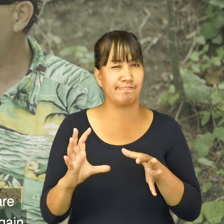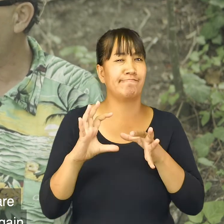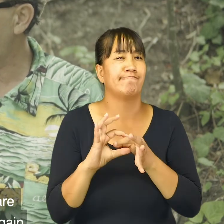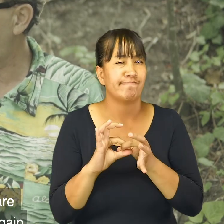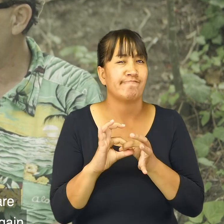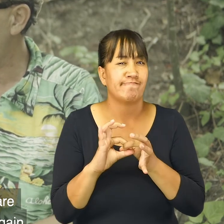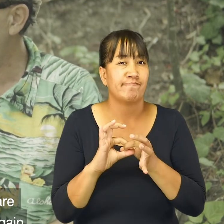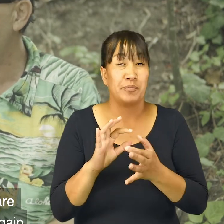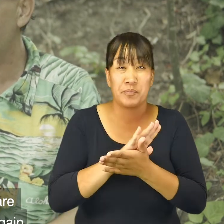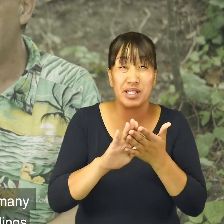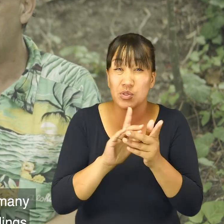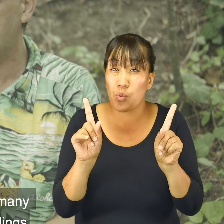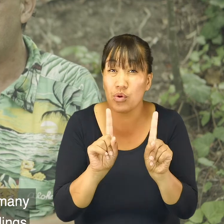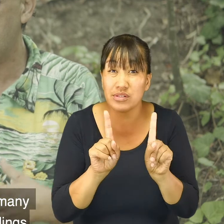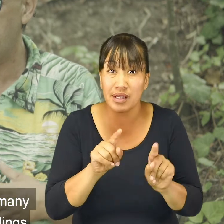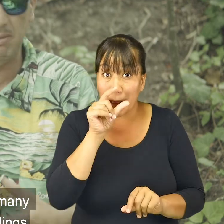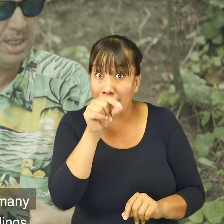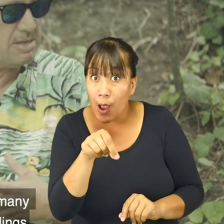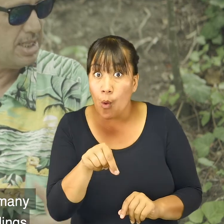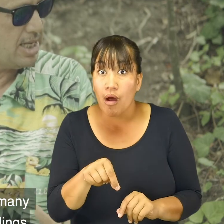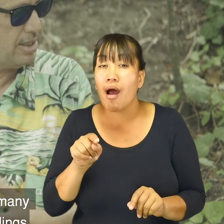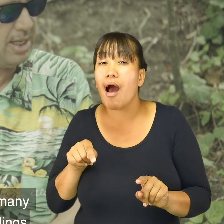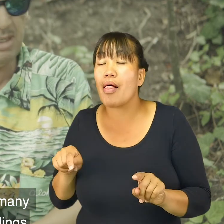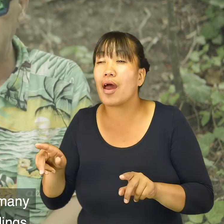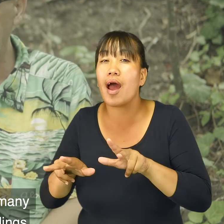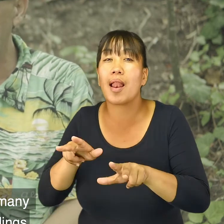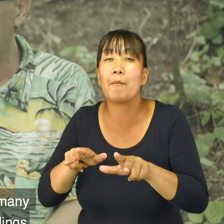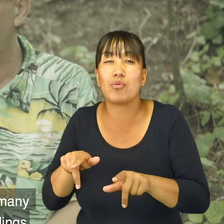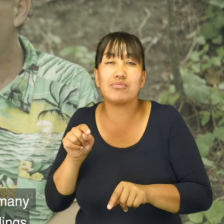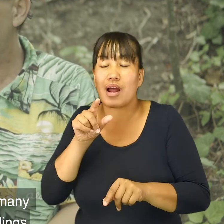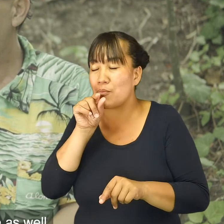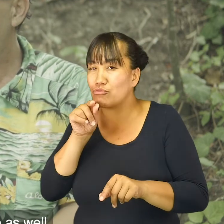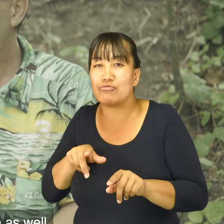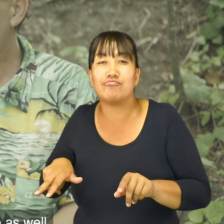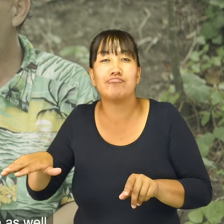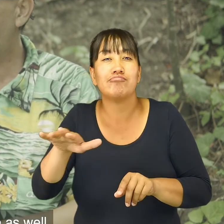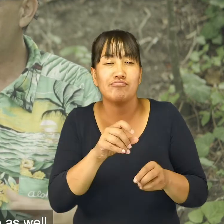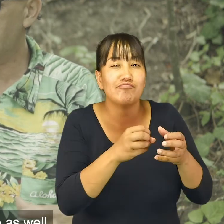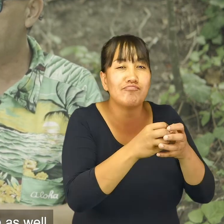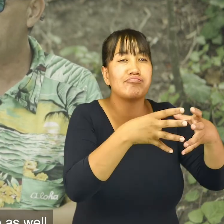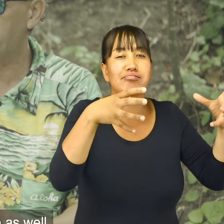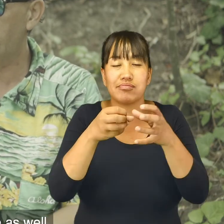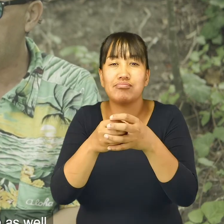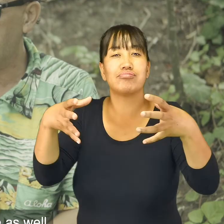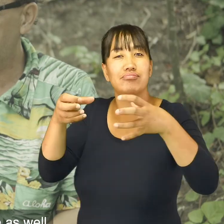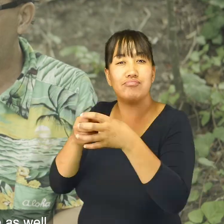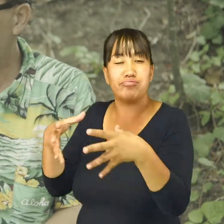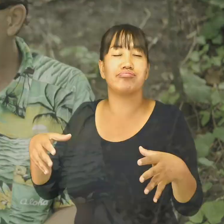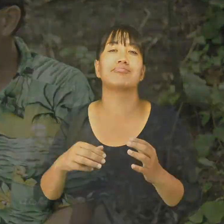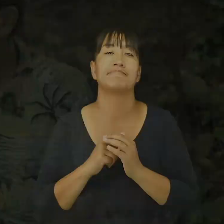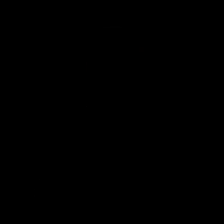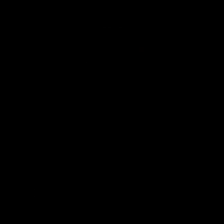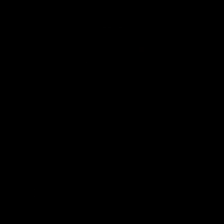take care of that environment again, so that the kiwi and many other elder siblings can flourish and survive as well.